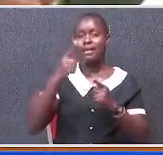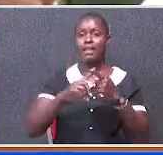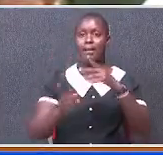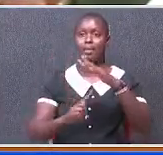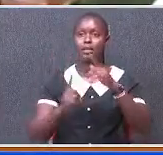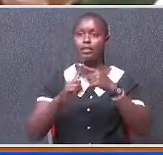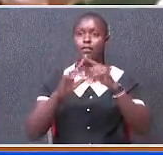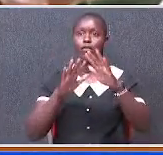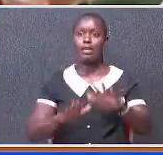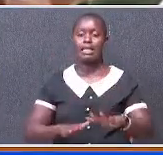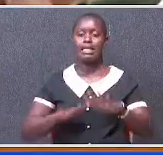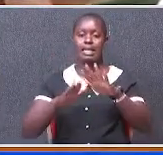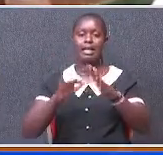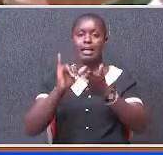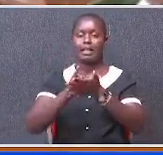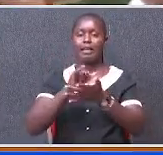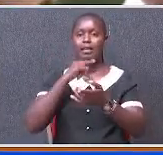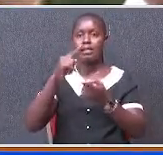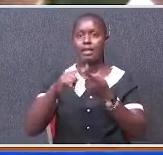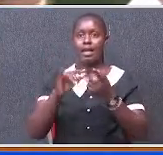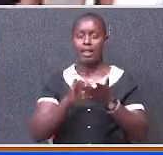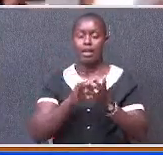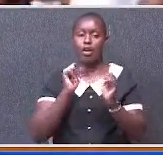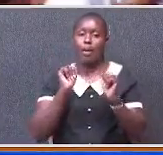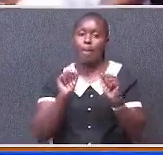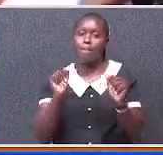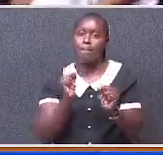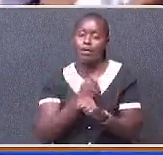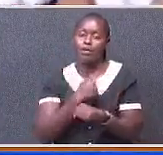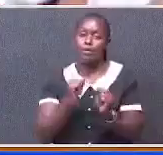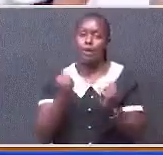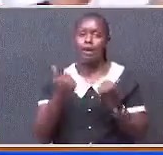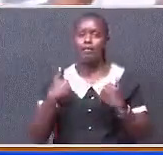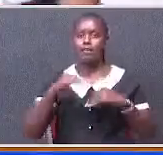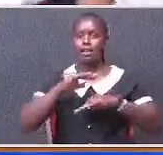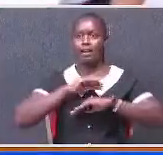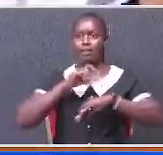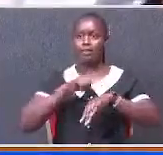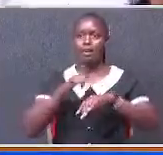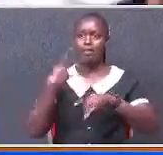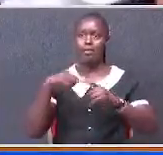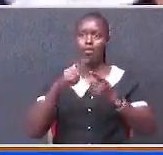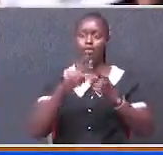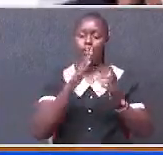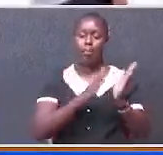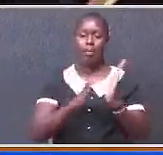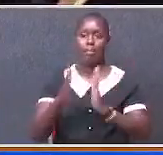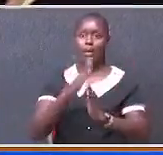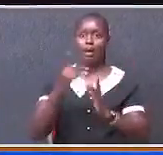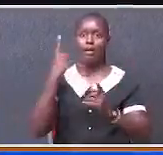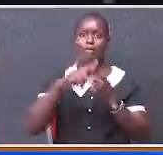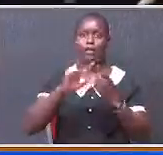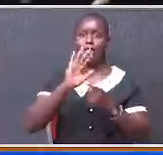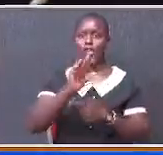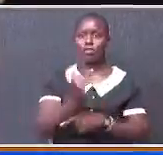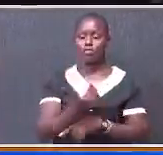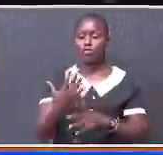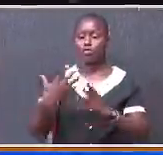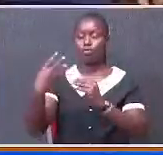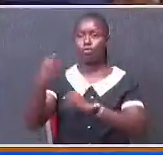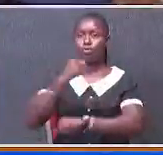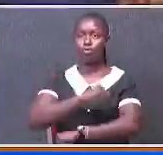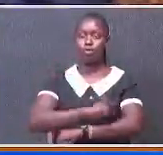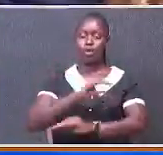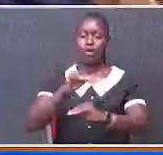the exercise, expressing fears that they might not have enough time to adequately prepare to take their children to school, given